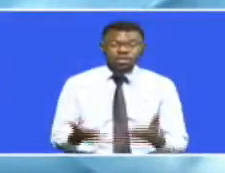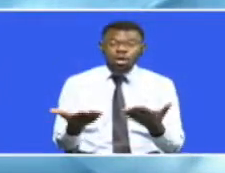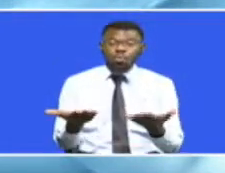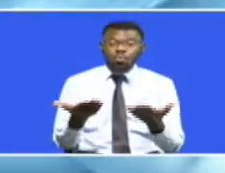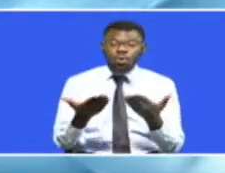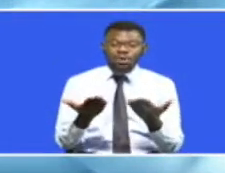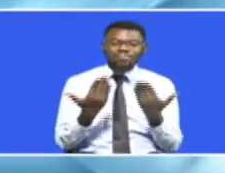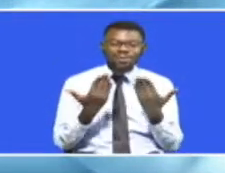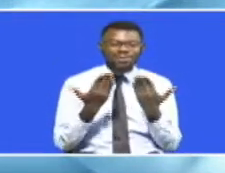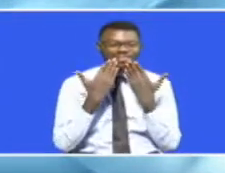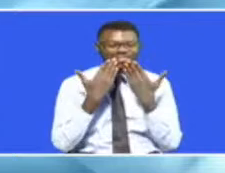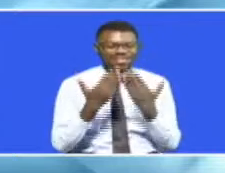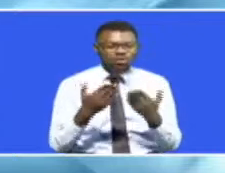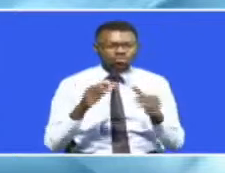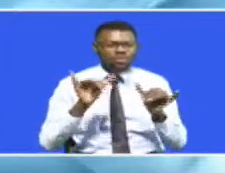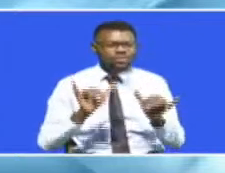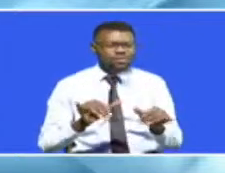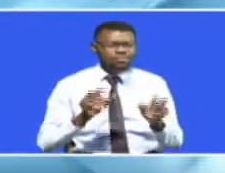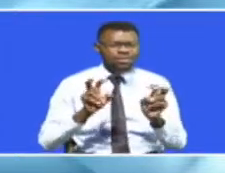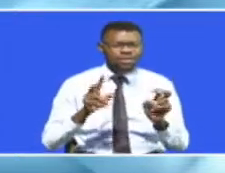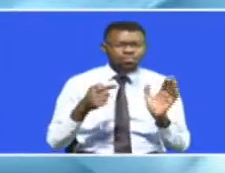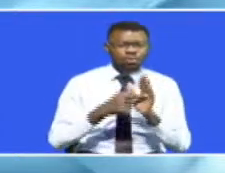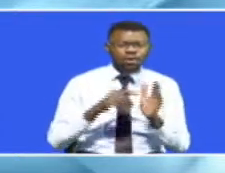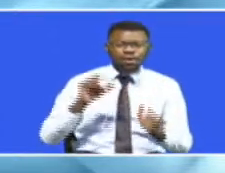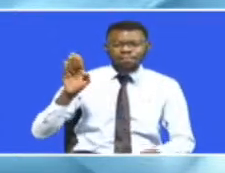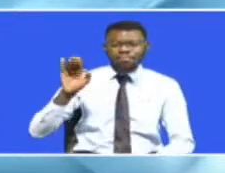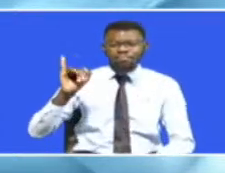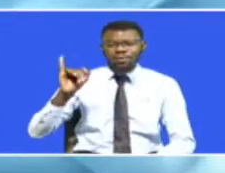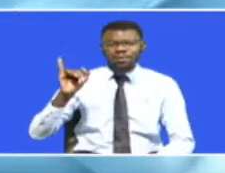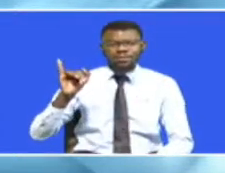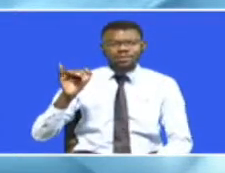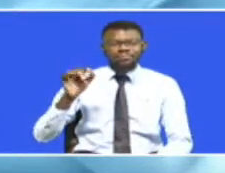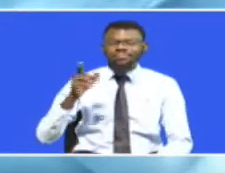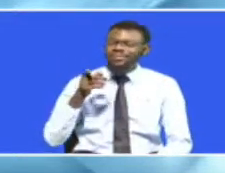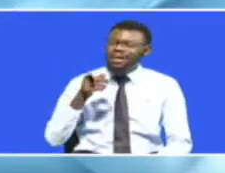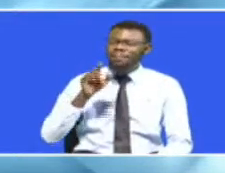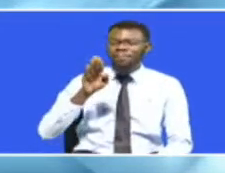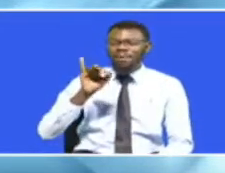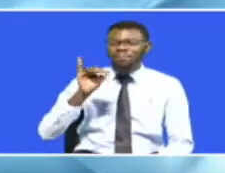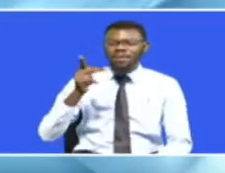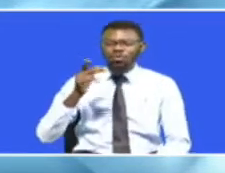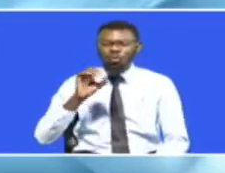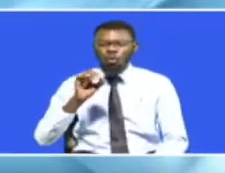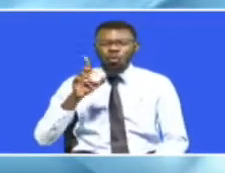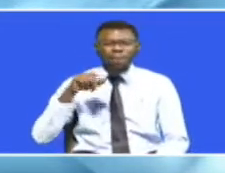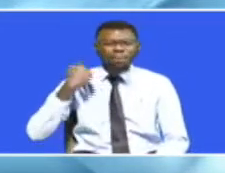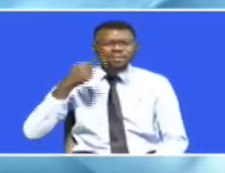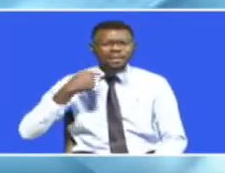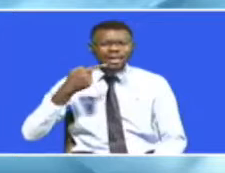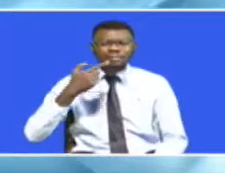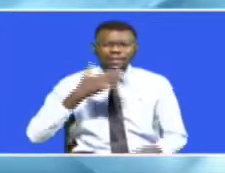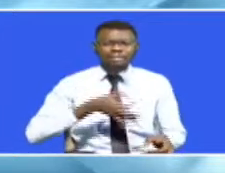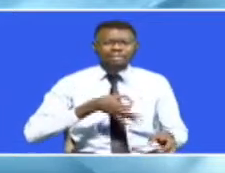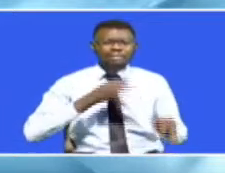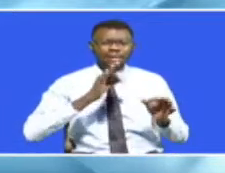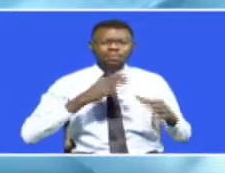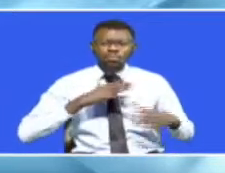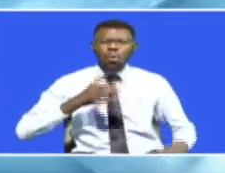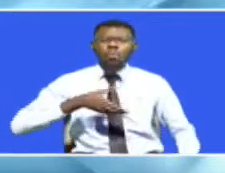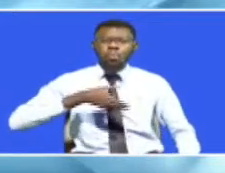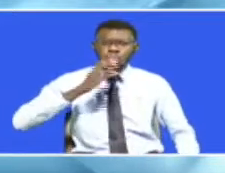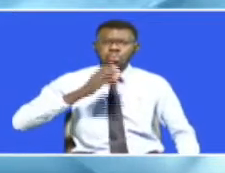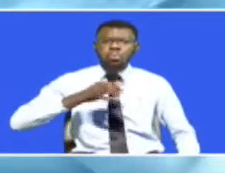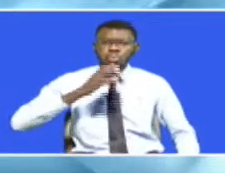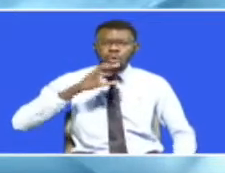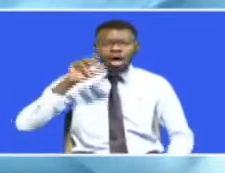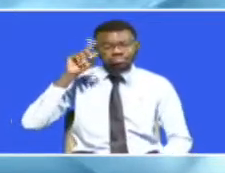Welcome back and thank you for staying with Checkpoint. Now, Biko is a popular drink in Mathare, an illegal popular drink that is fast endangering the